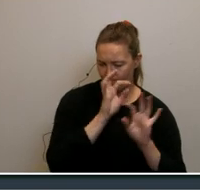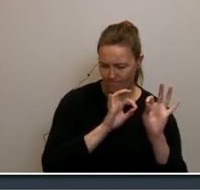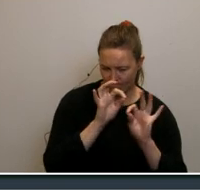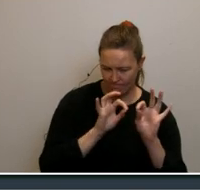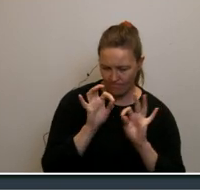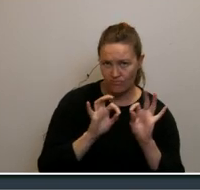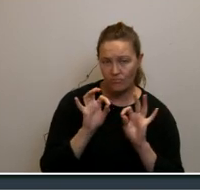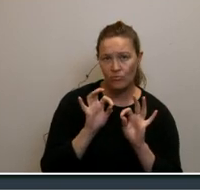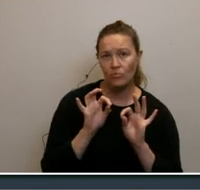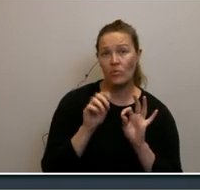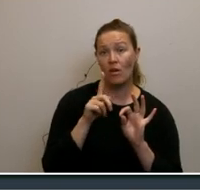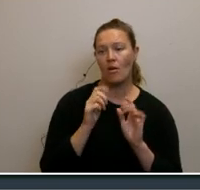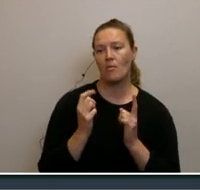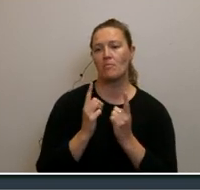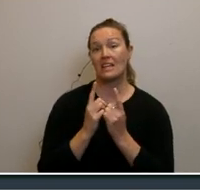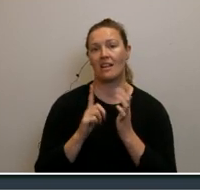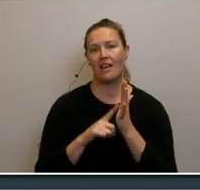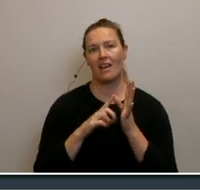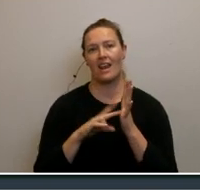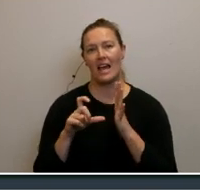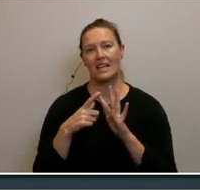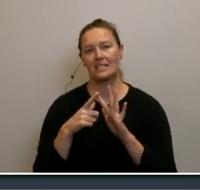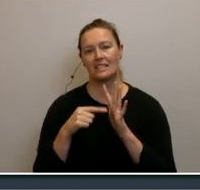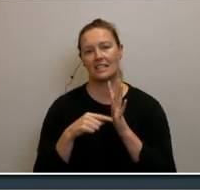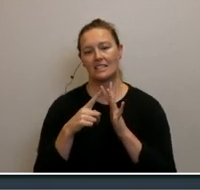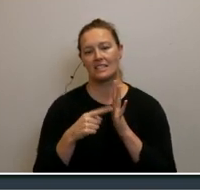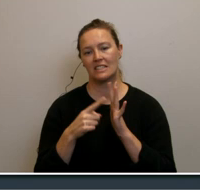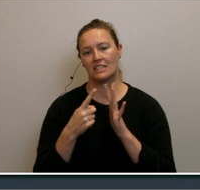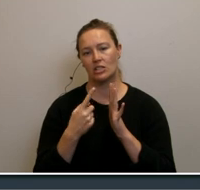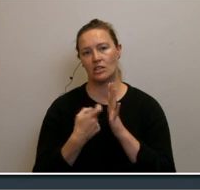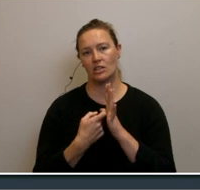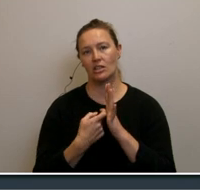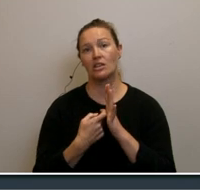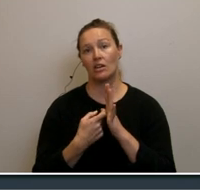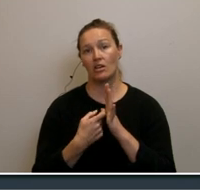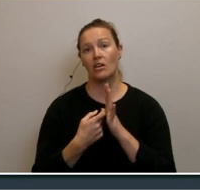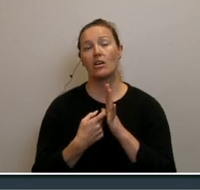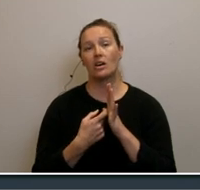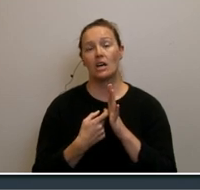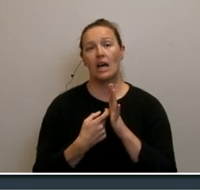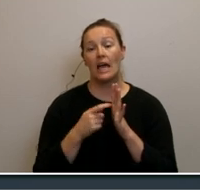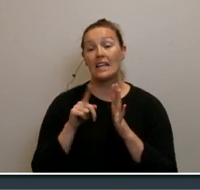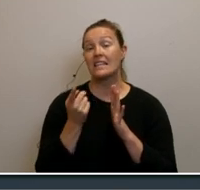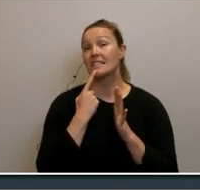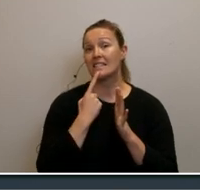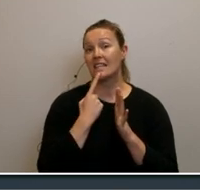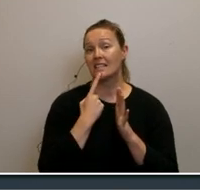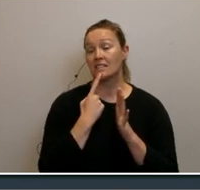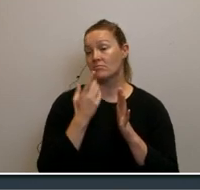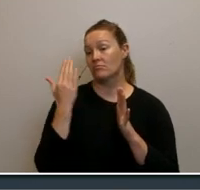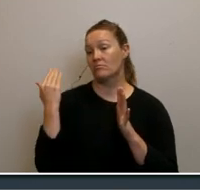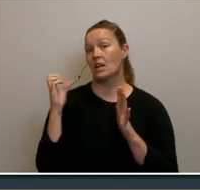happened that I ran into Lance Titter, and it's good to see Lance here today, and he alerted me to the fact that way back